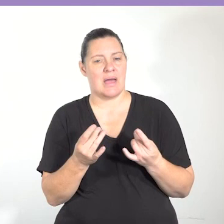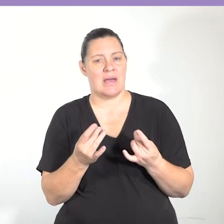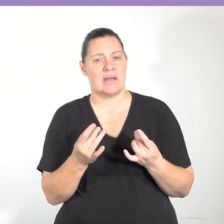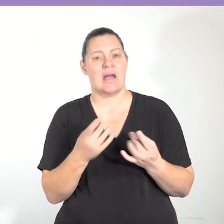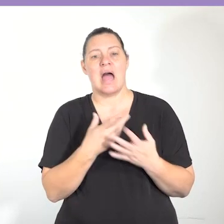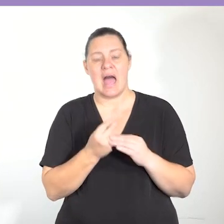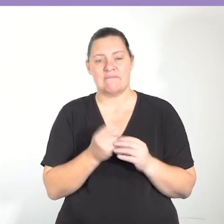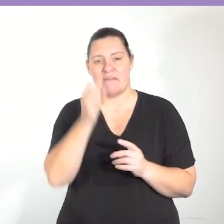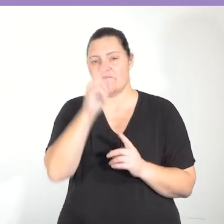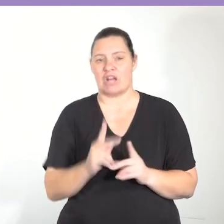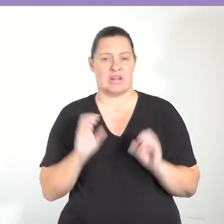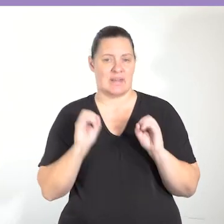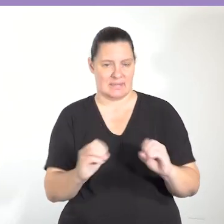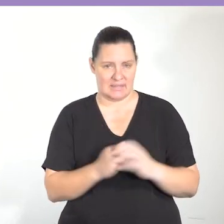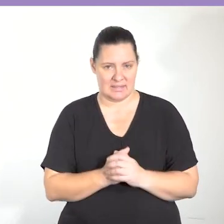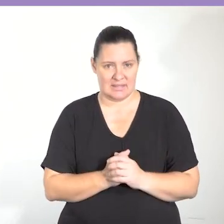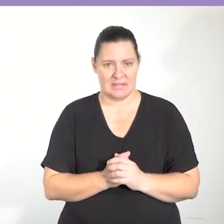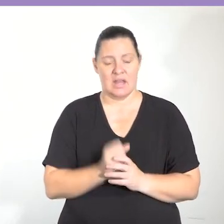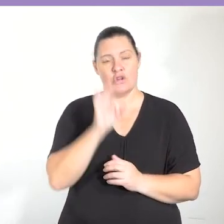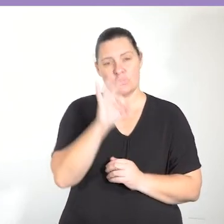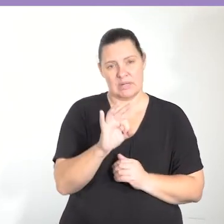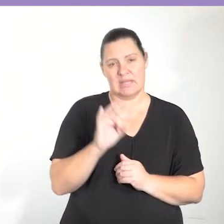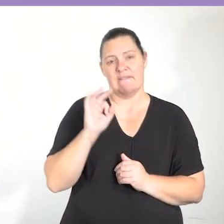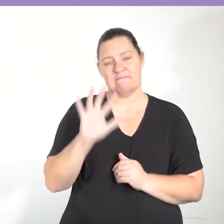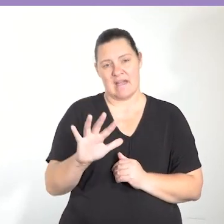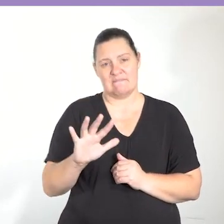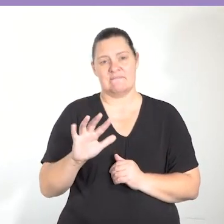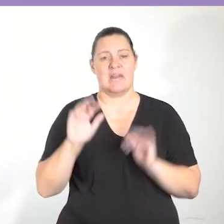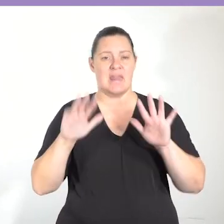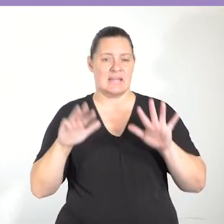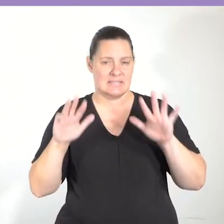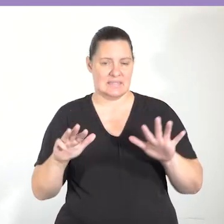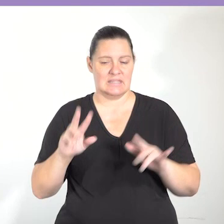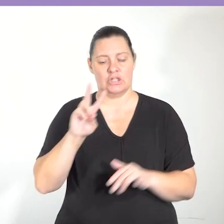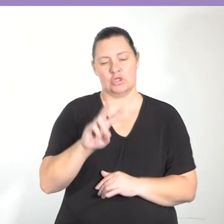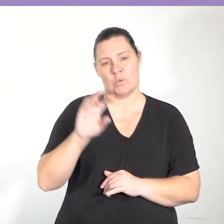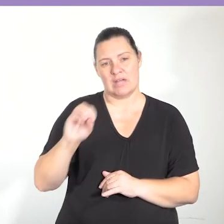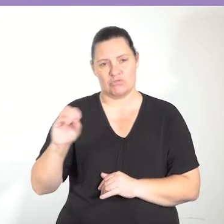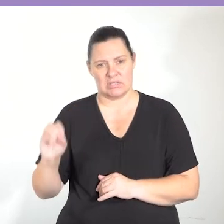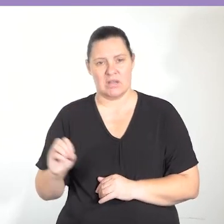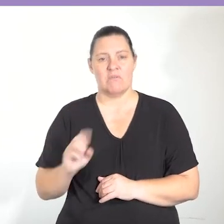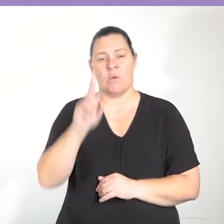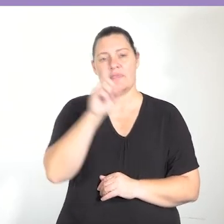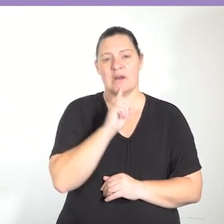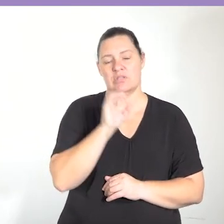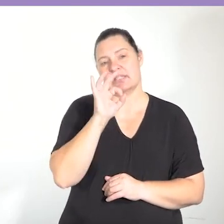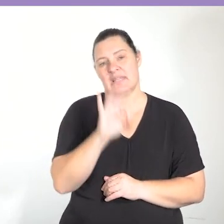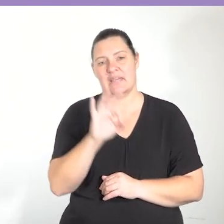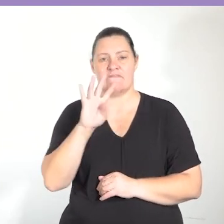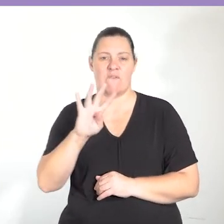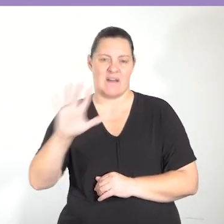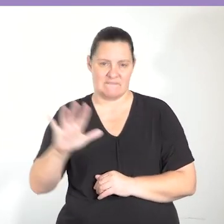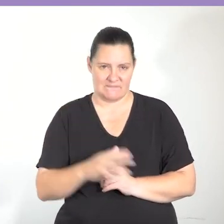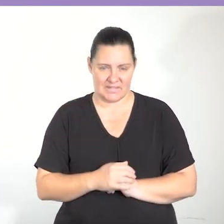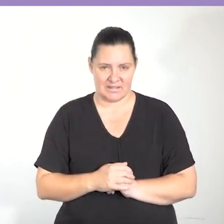a fraction. For example, 3, 5, 19, 200, or 1,345.